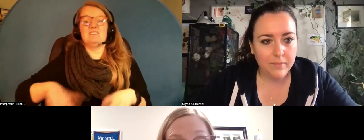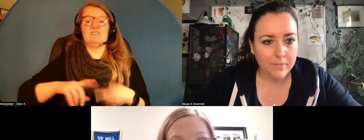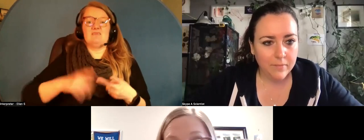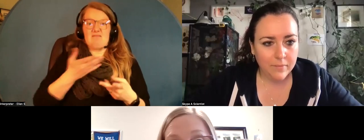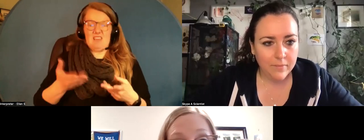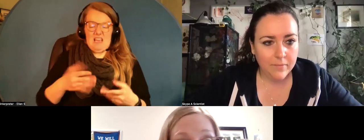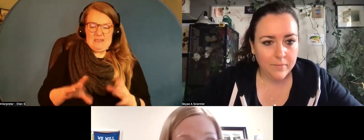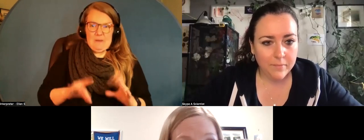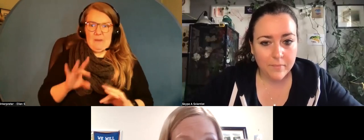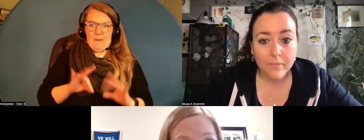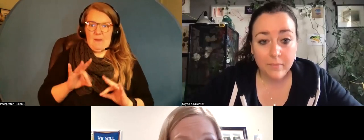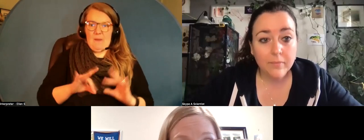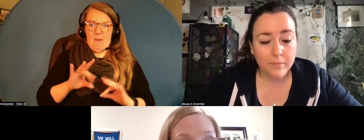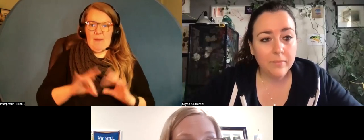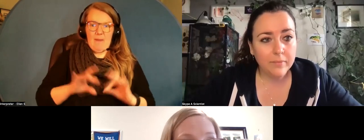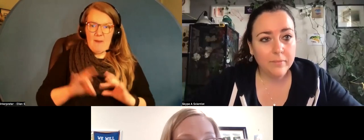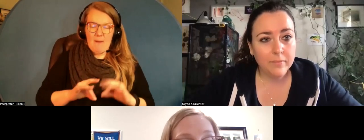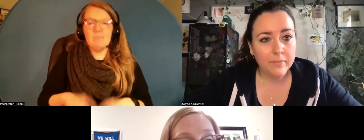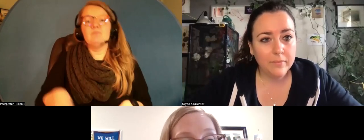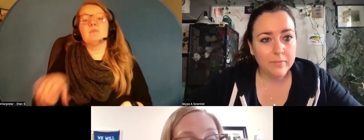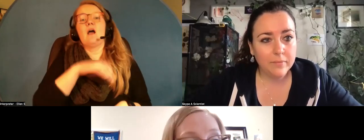other parasites feed on blood cells,